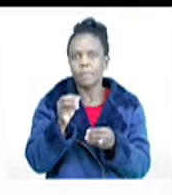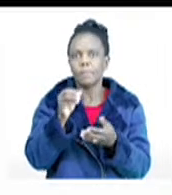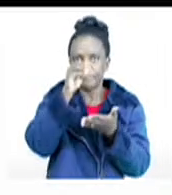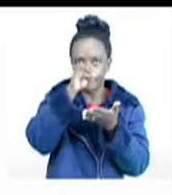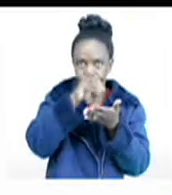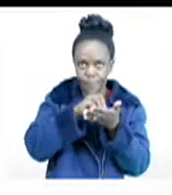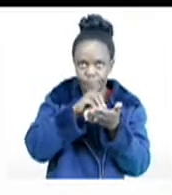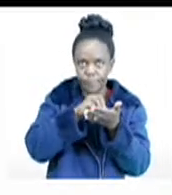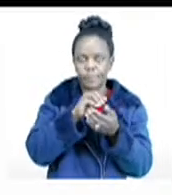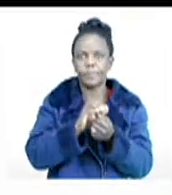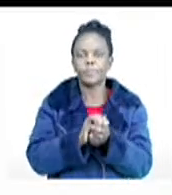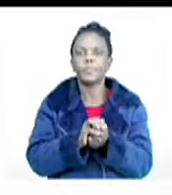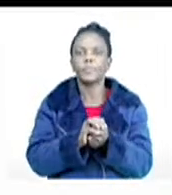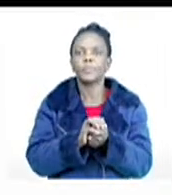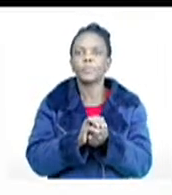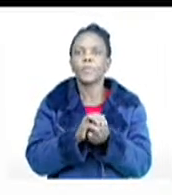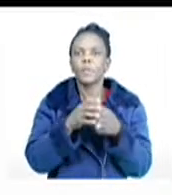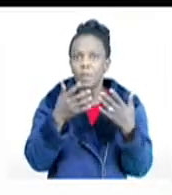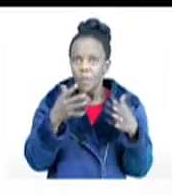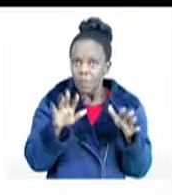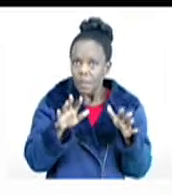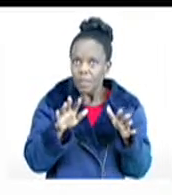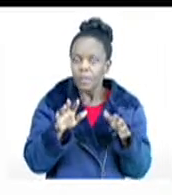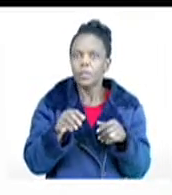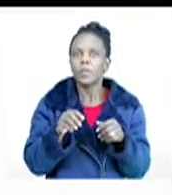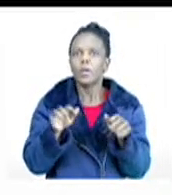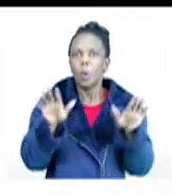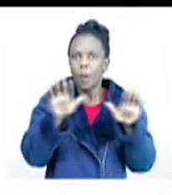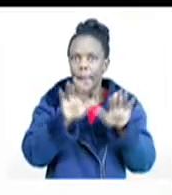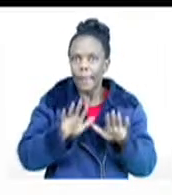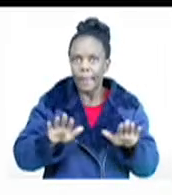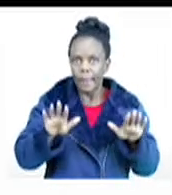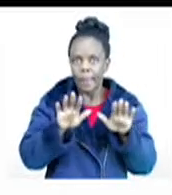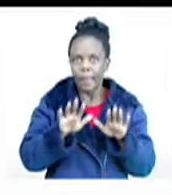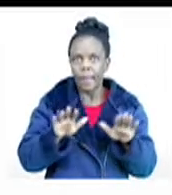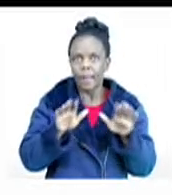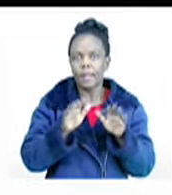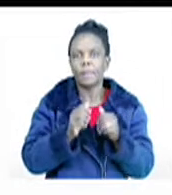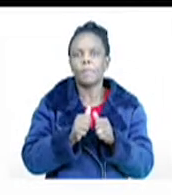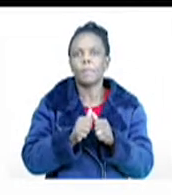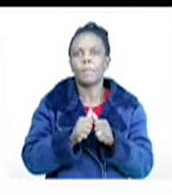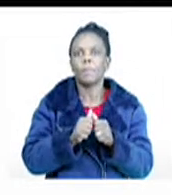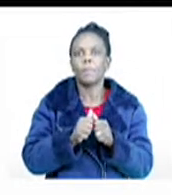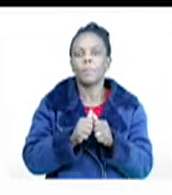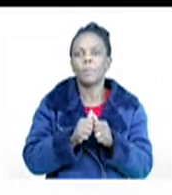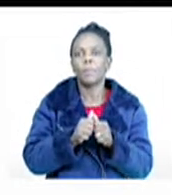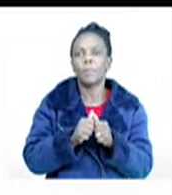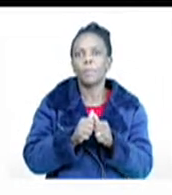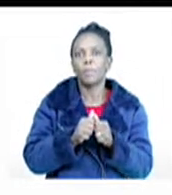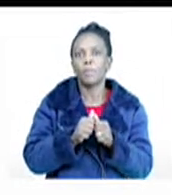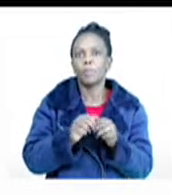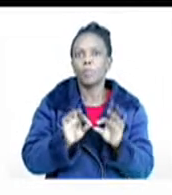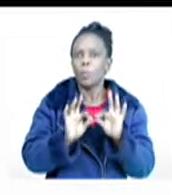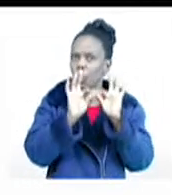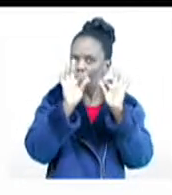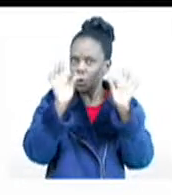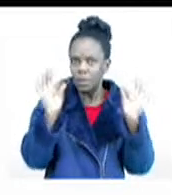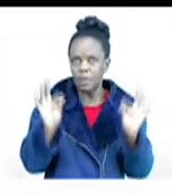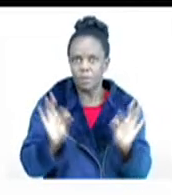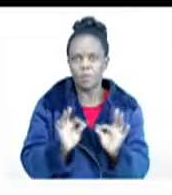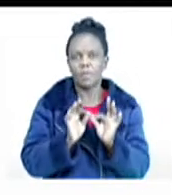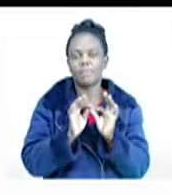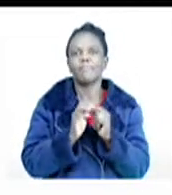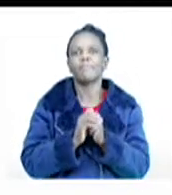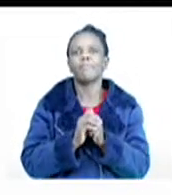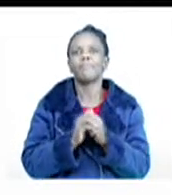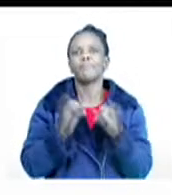that, you are free to color the apples as in different colors as many times as you'd like. Enjoy yourselves,